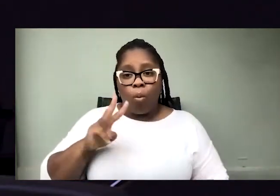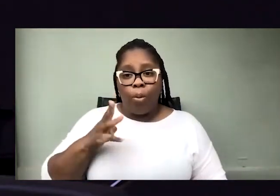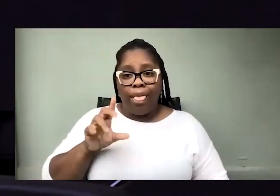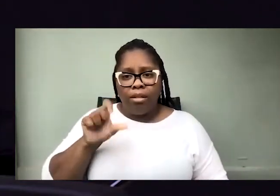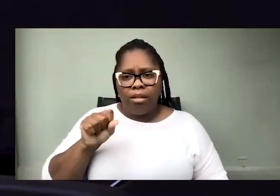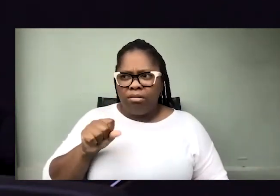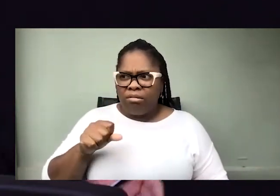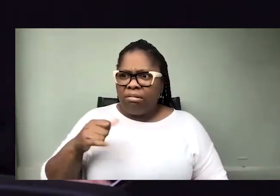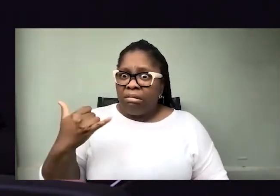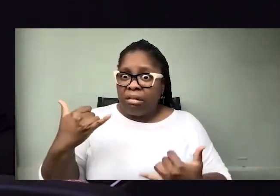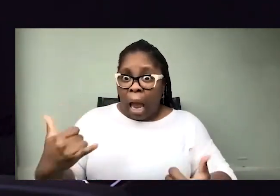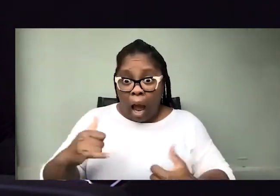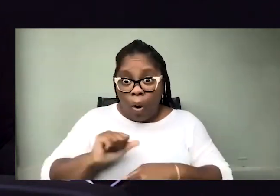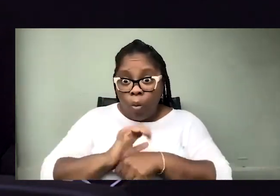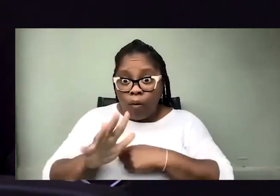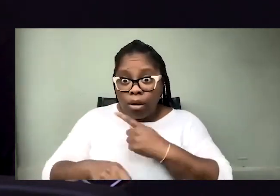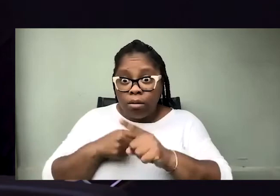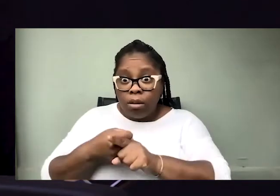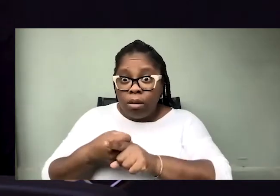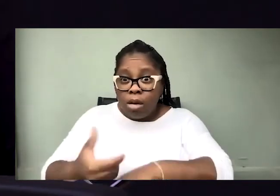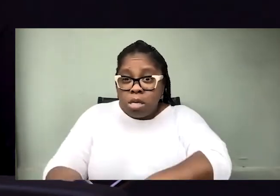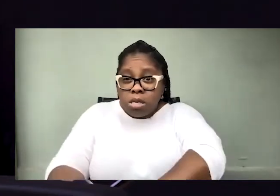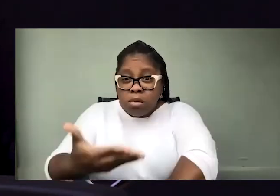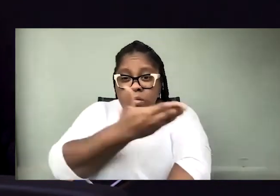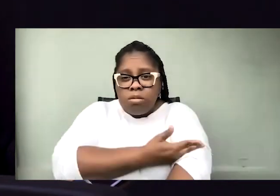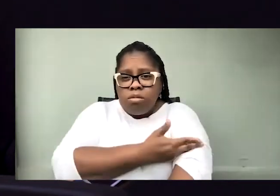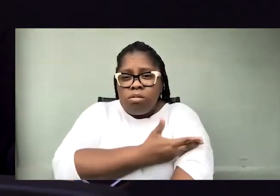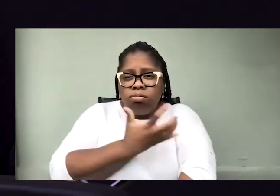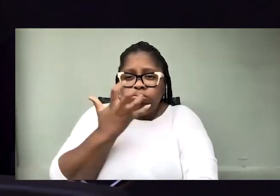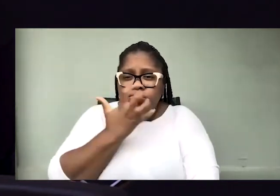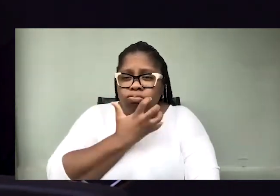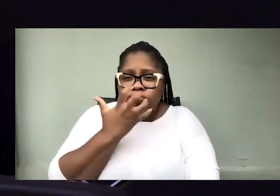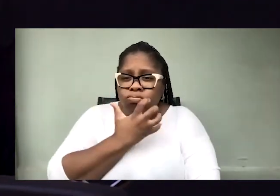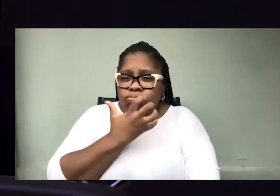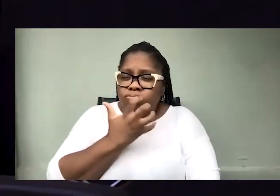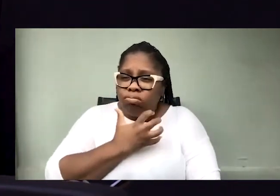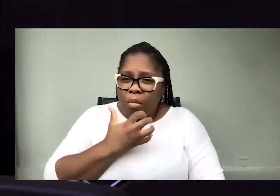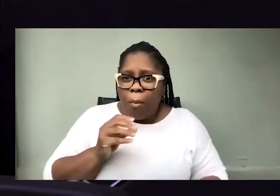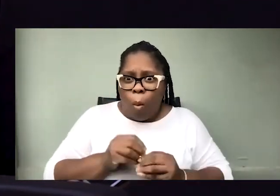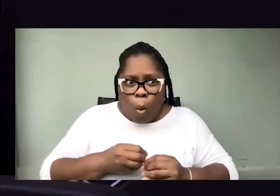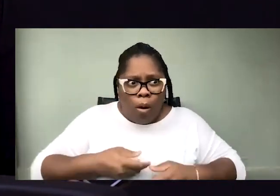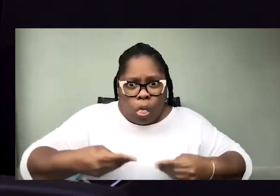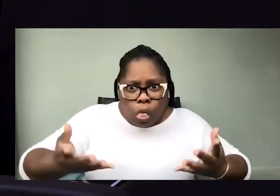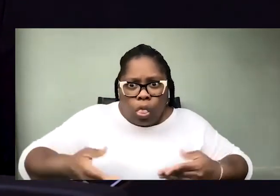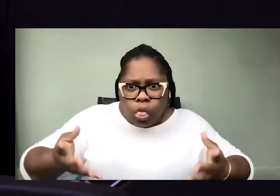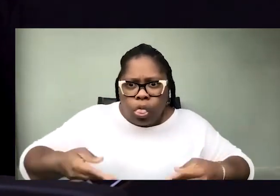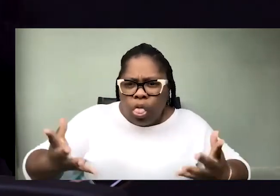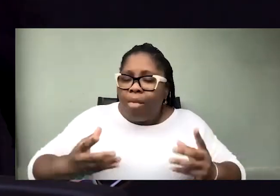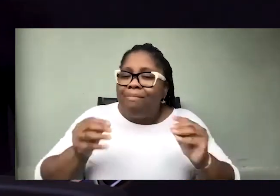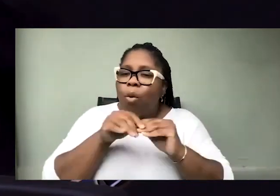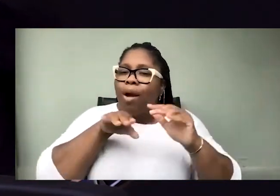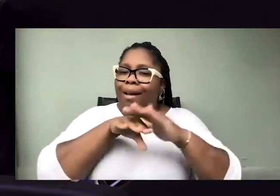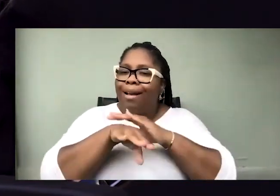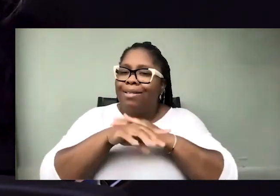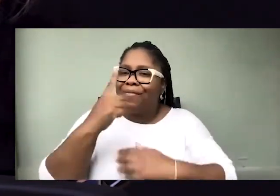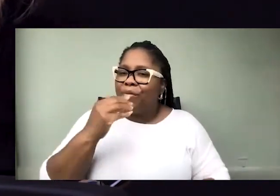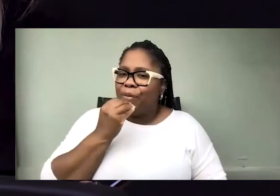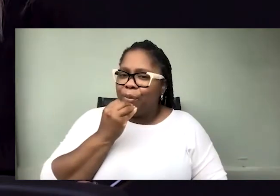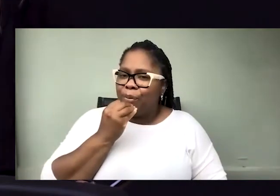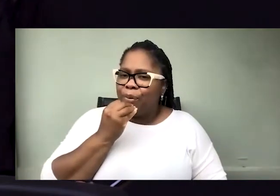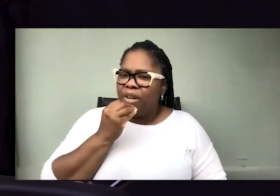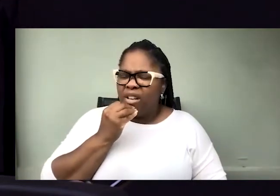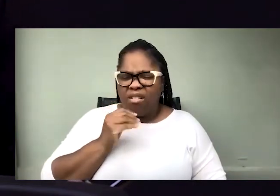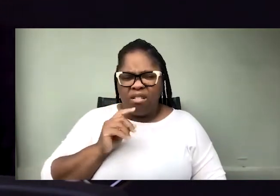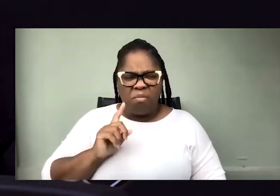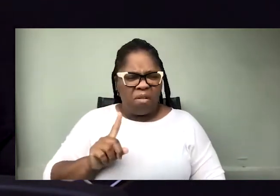much more because of COVID. And they've done an incredible job at helping people get access to food. But as you start to look at that, you think, okay,